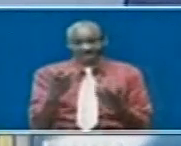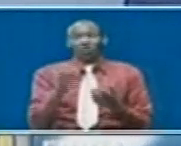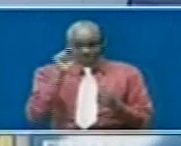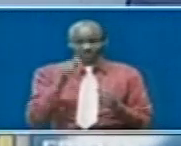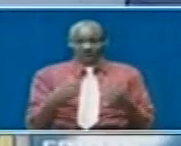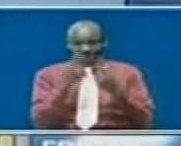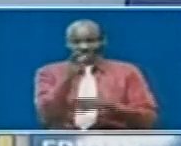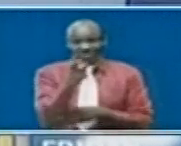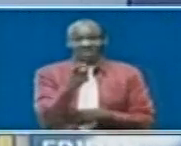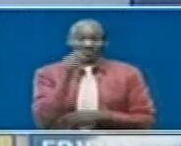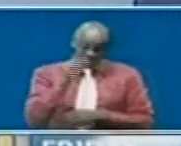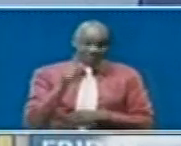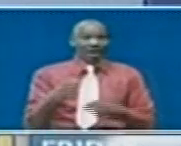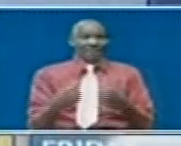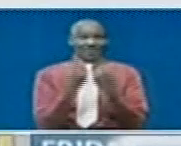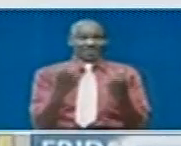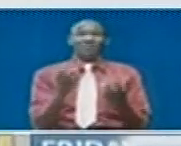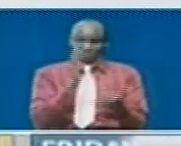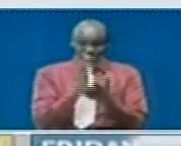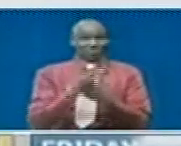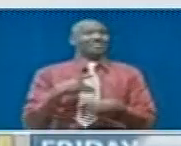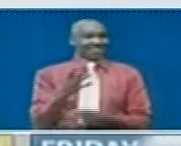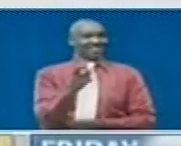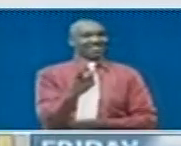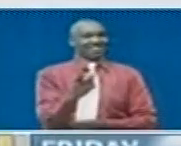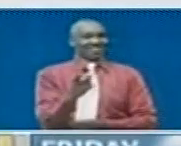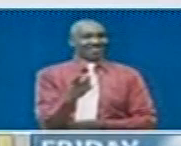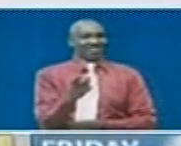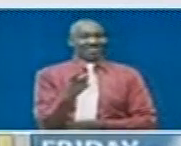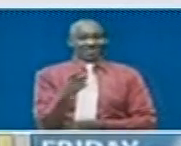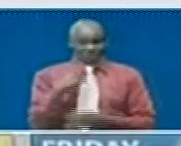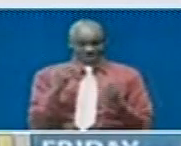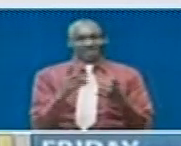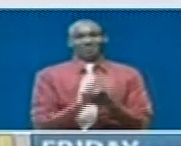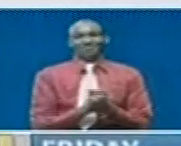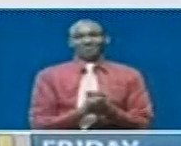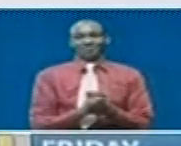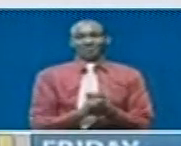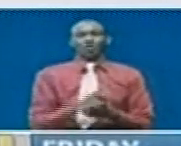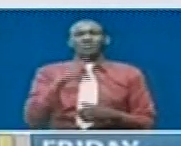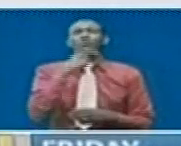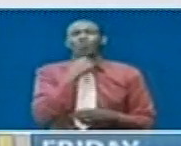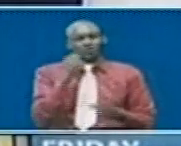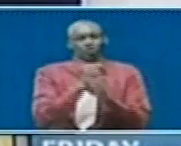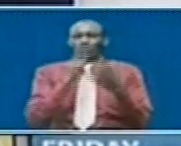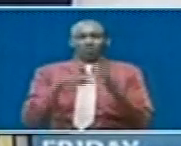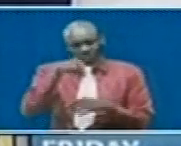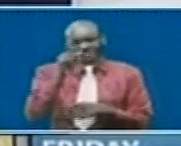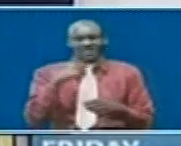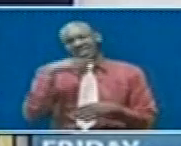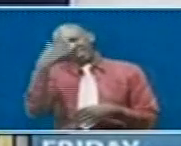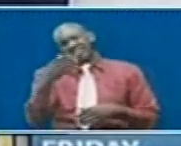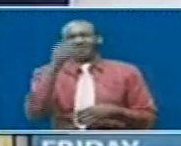get one of those? Well, if I did, it would be really, really interesting. So I wouldn't mind. Okay. And then what do you want to do for yourself in the next,